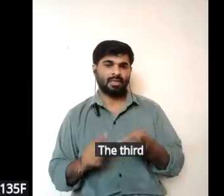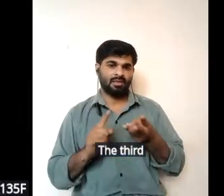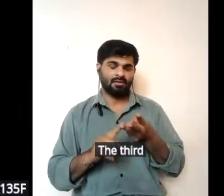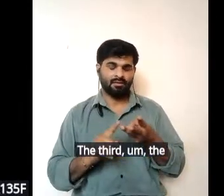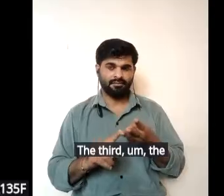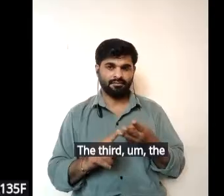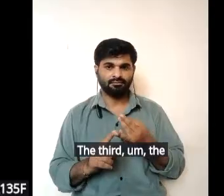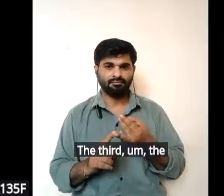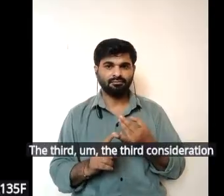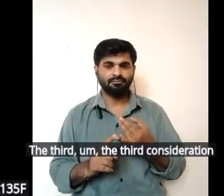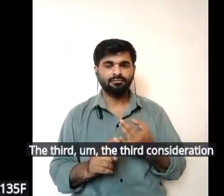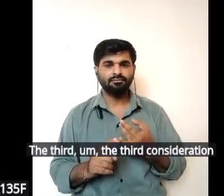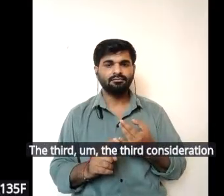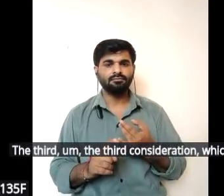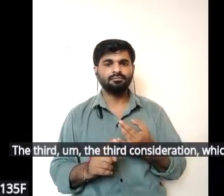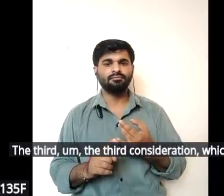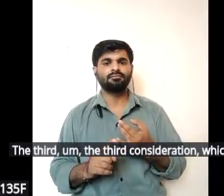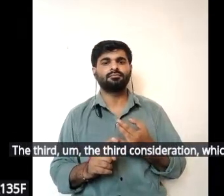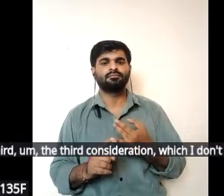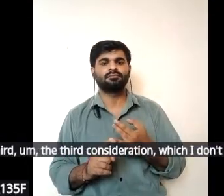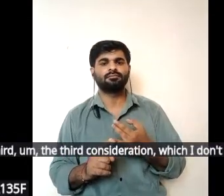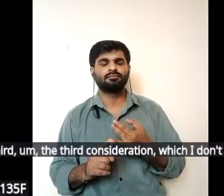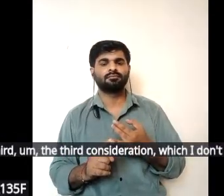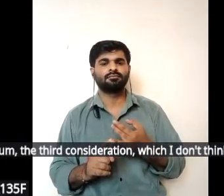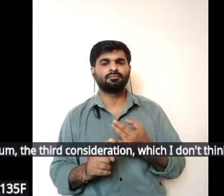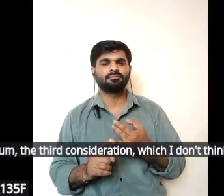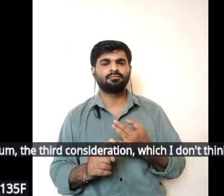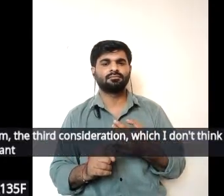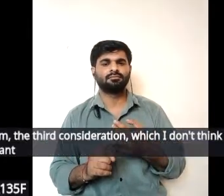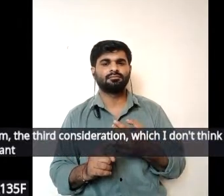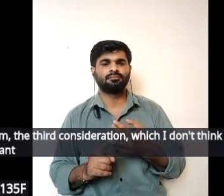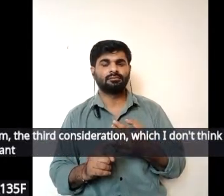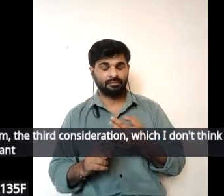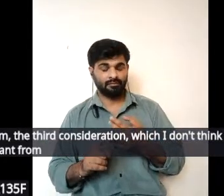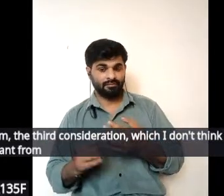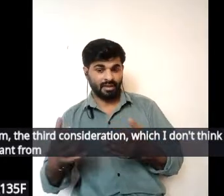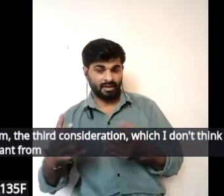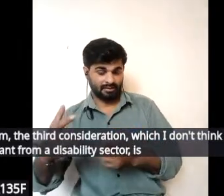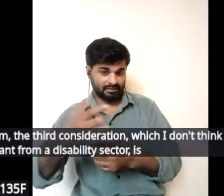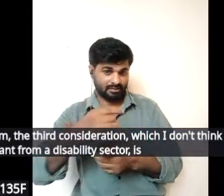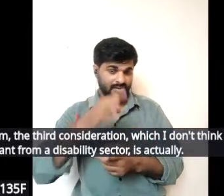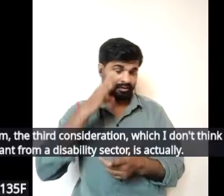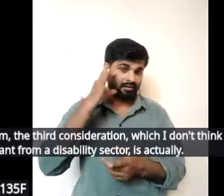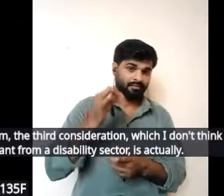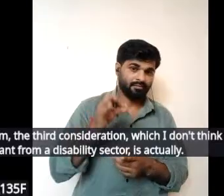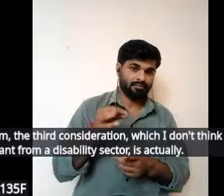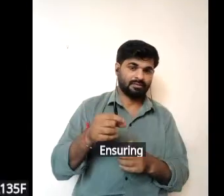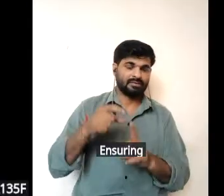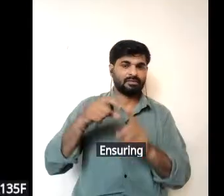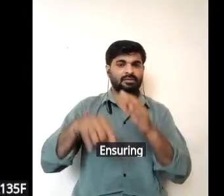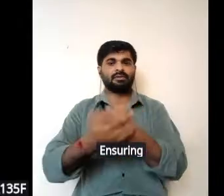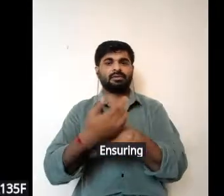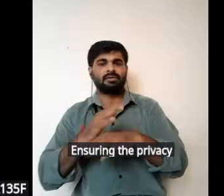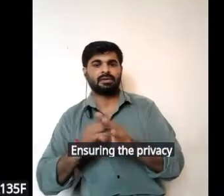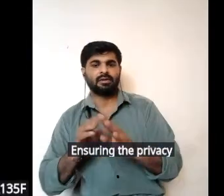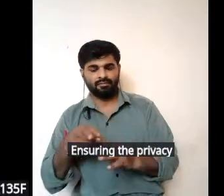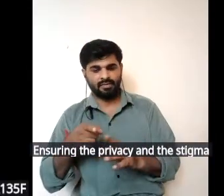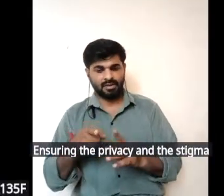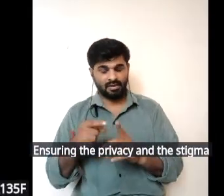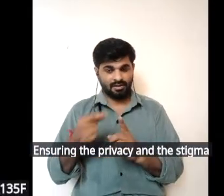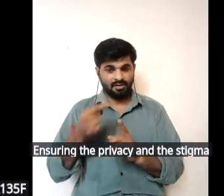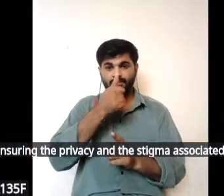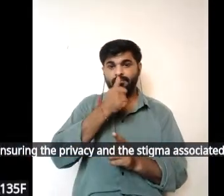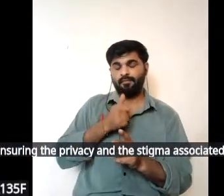The third consideration, which I don't think they did, but is very important from a disability sector, is actually ensuring the privacy and the stigma associated